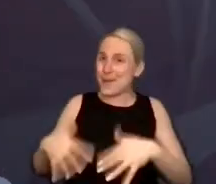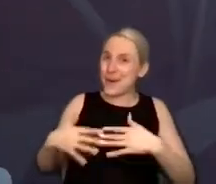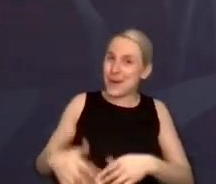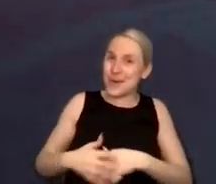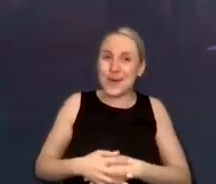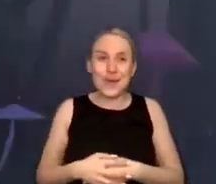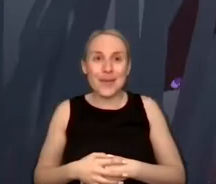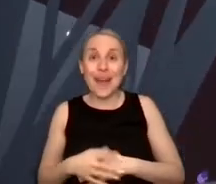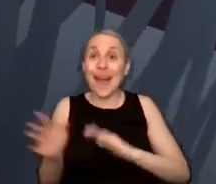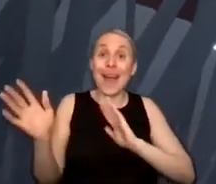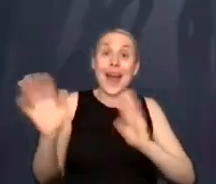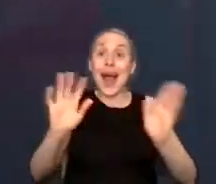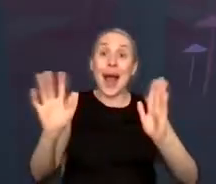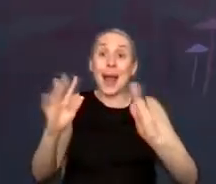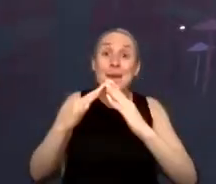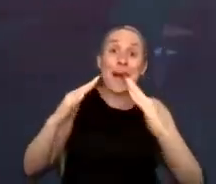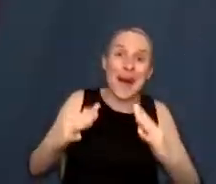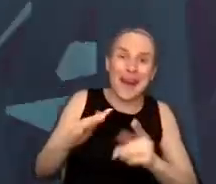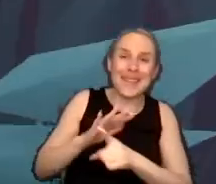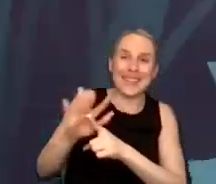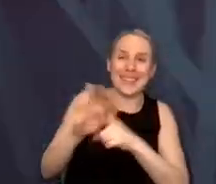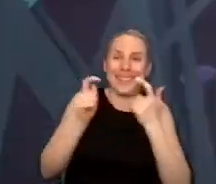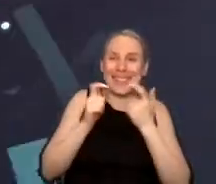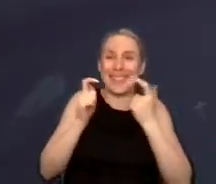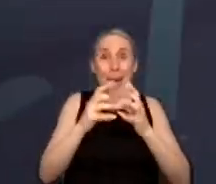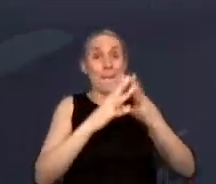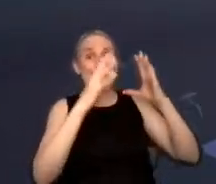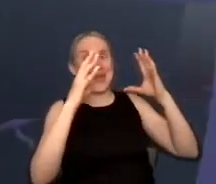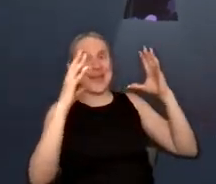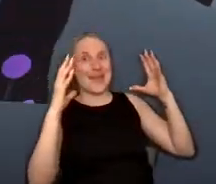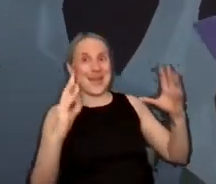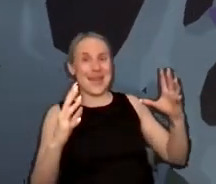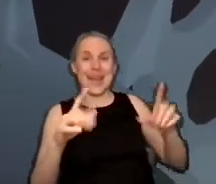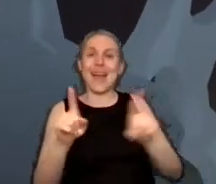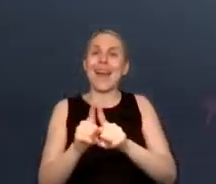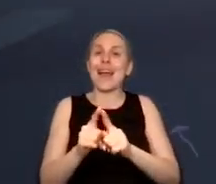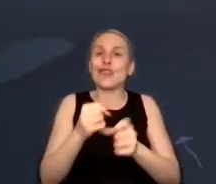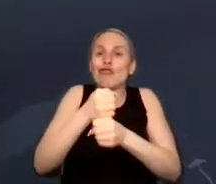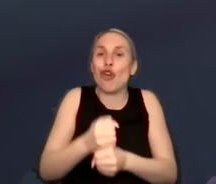Hello, hive. It's the big hive. Yeah. In fact. It's like a cathedral. Yeah.